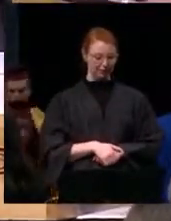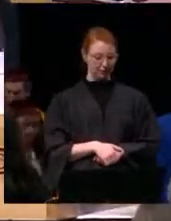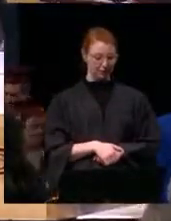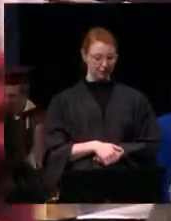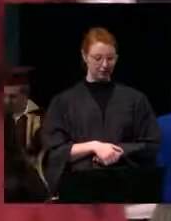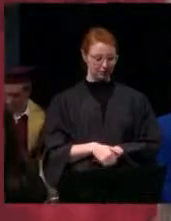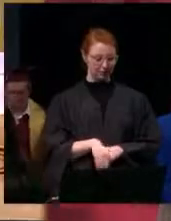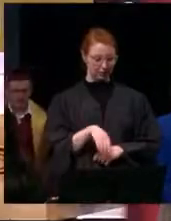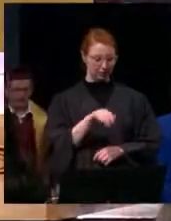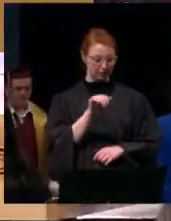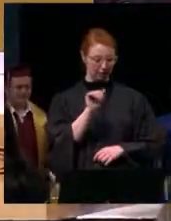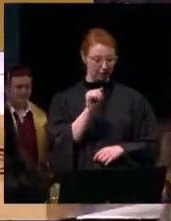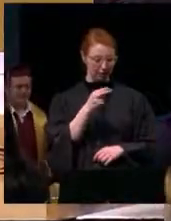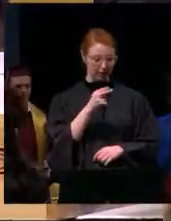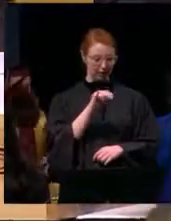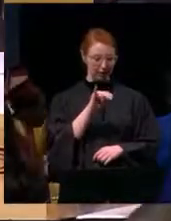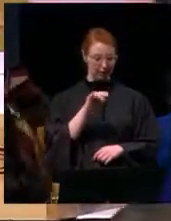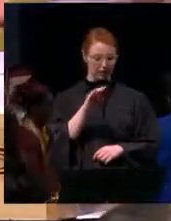Connor Bosch.